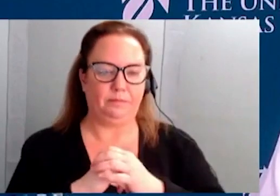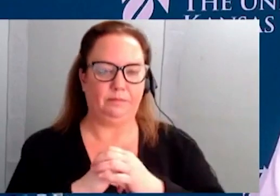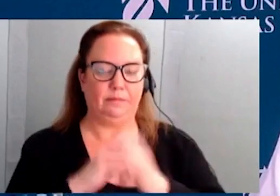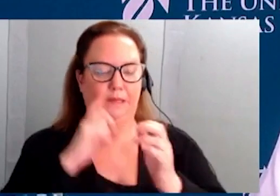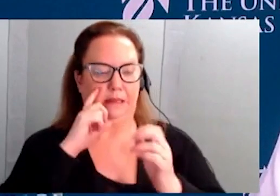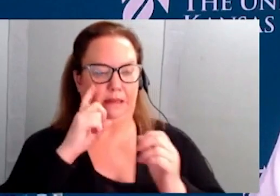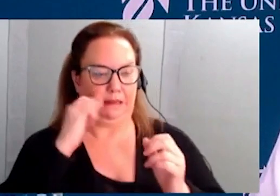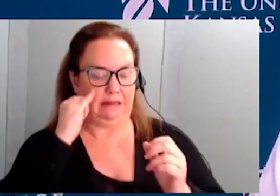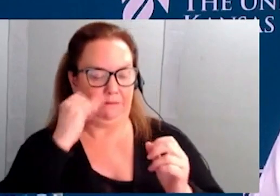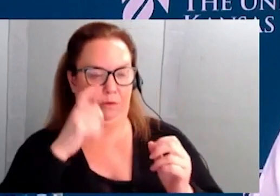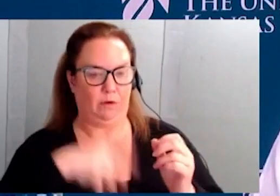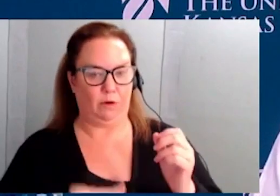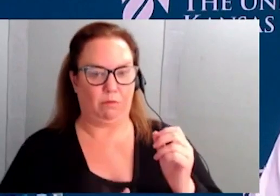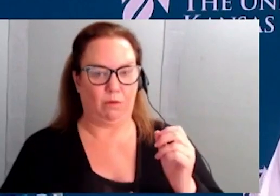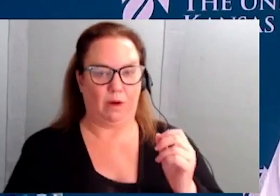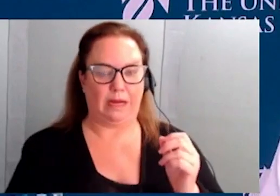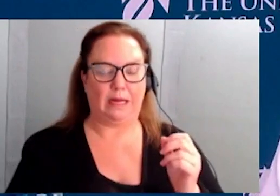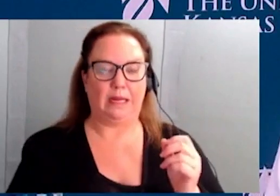pregnant and you